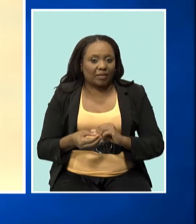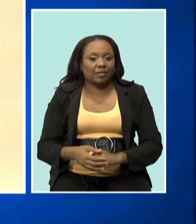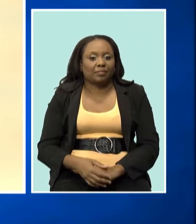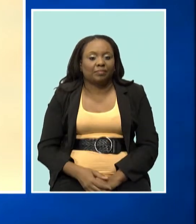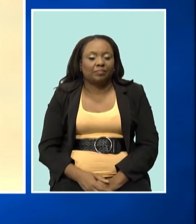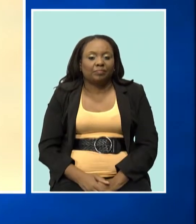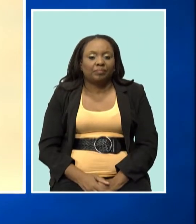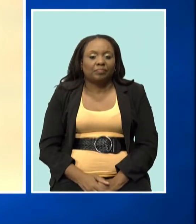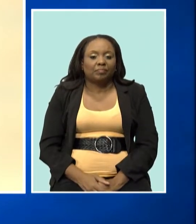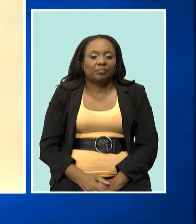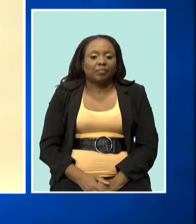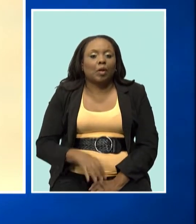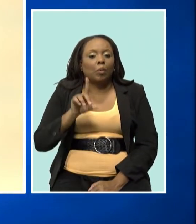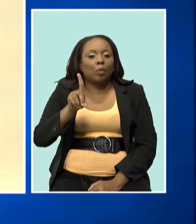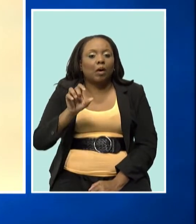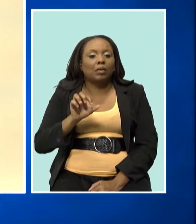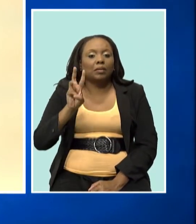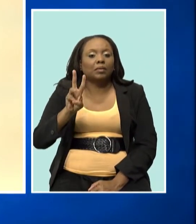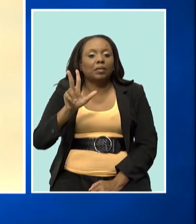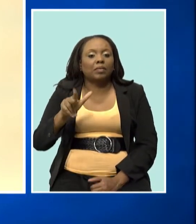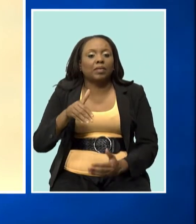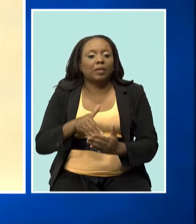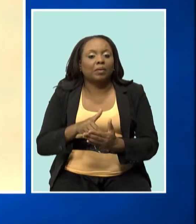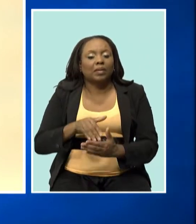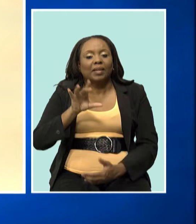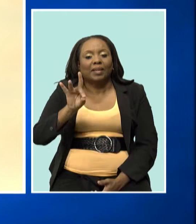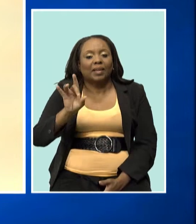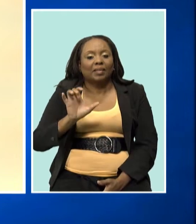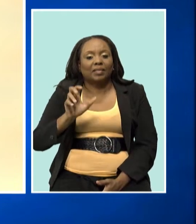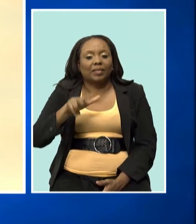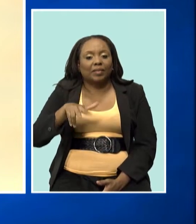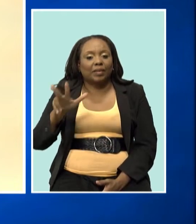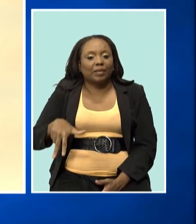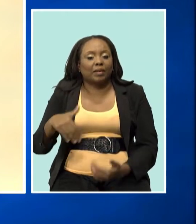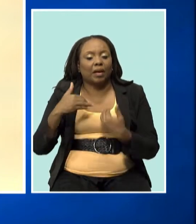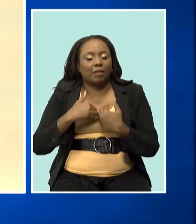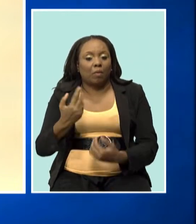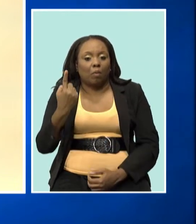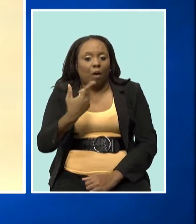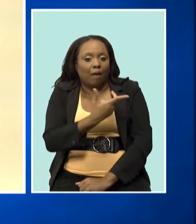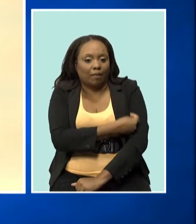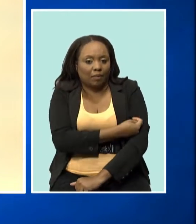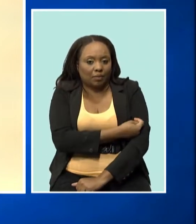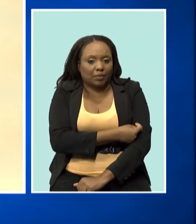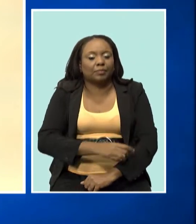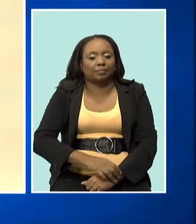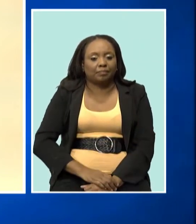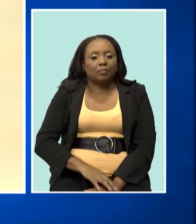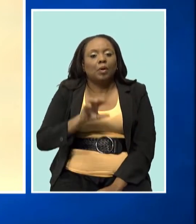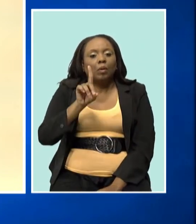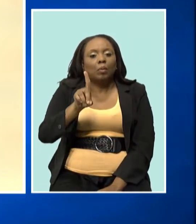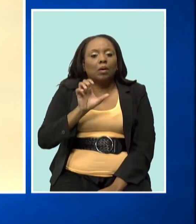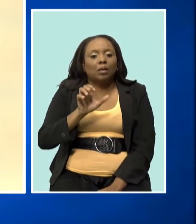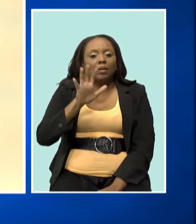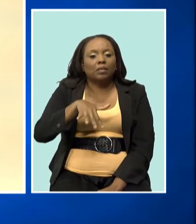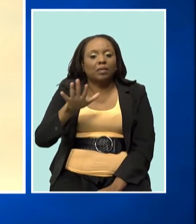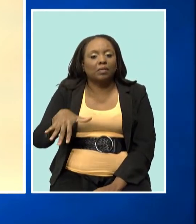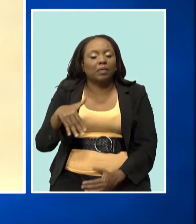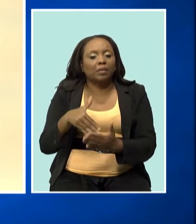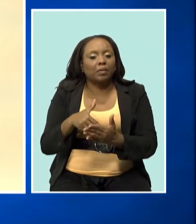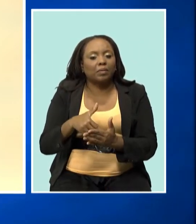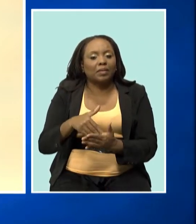of the former St. Leonard's Boys School student raise roughly $200,000 to purchase medication which is unavailable locally